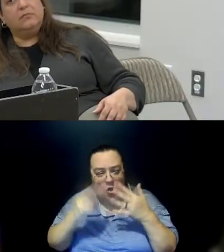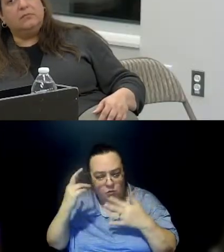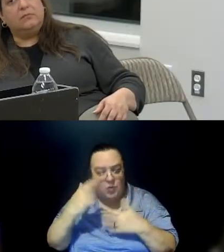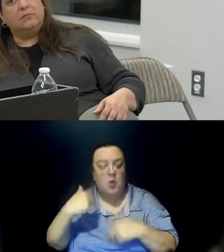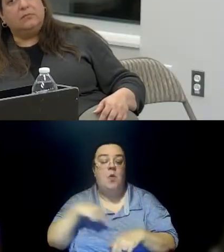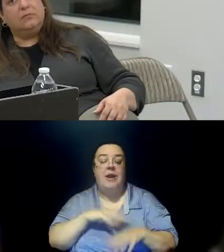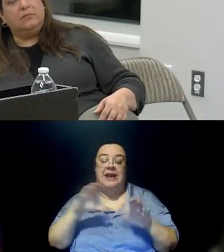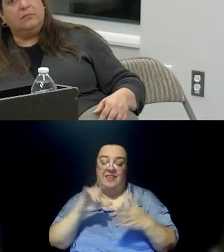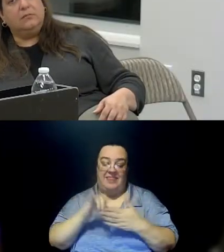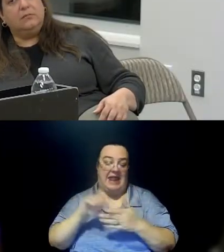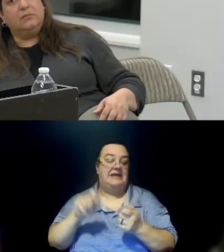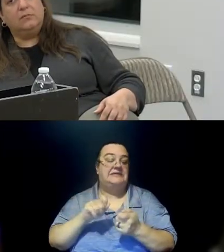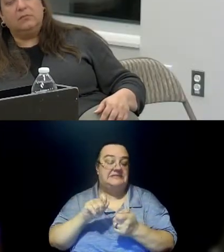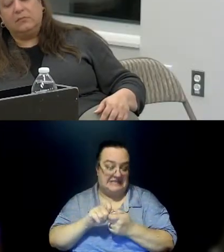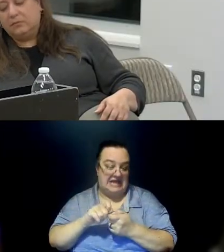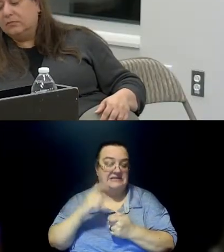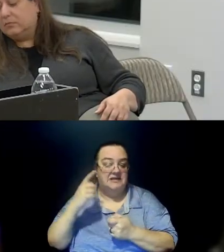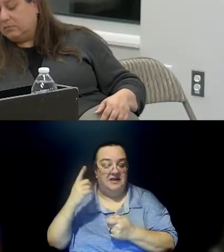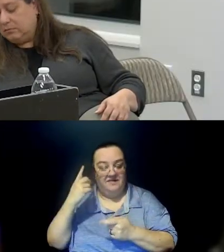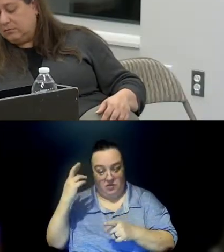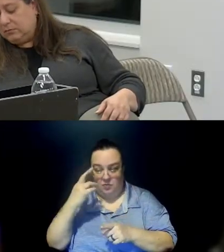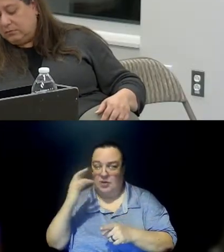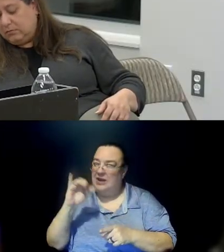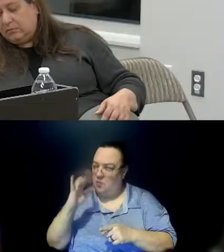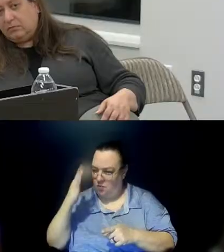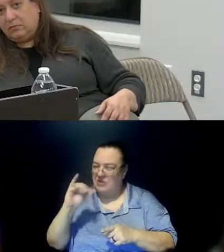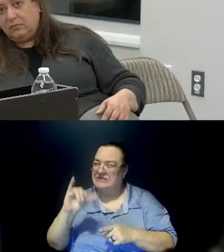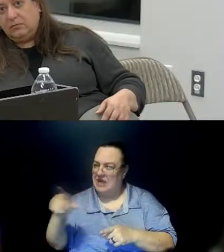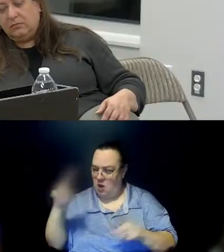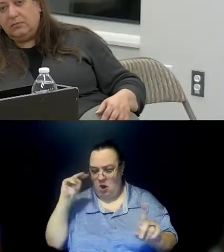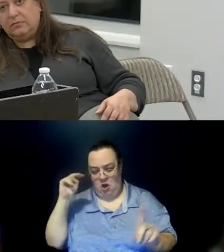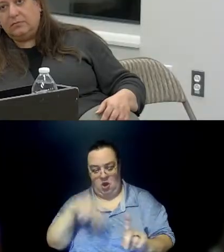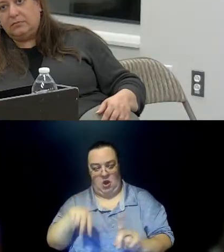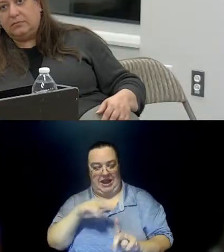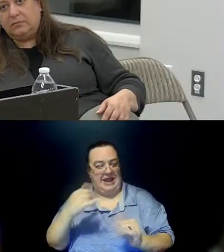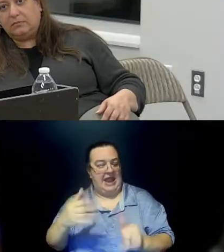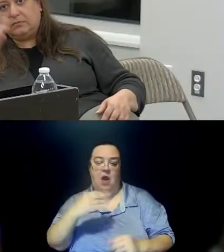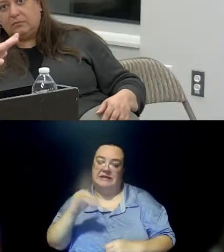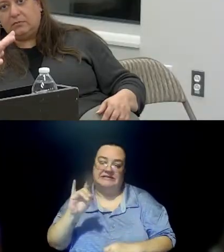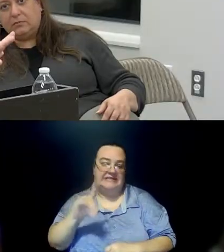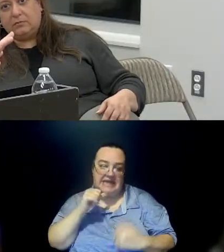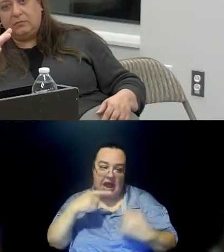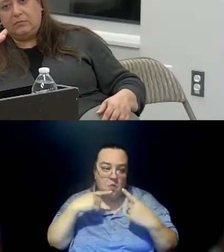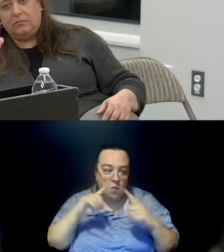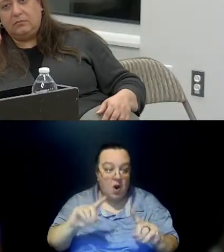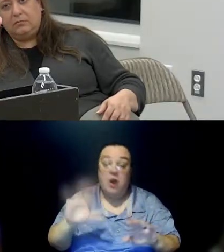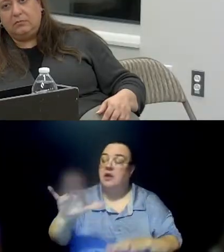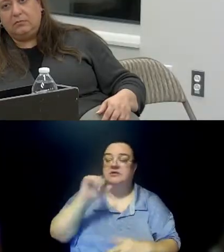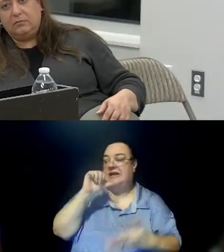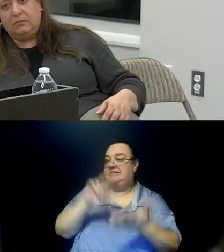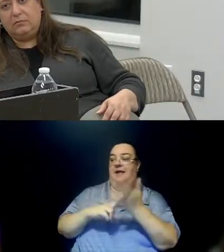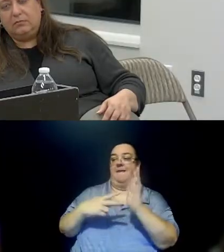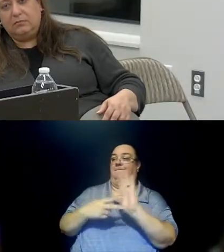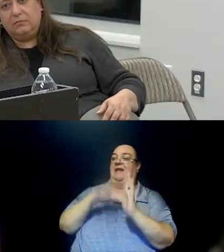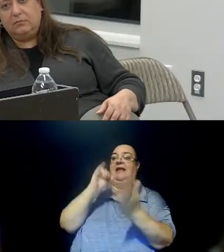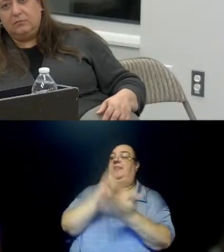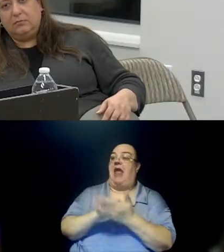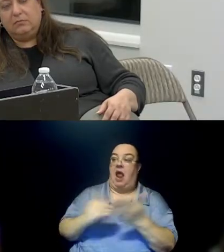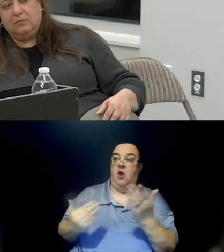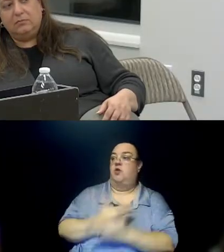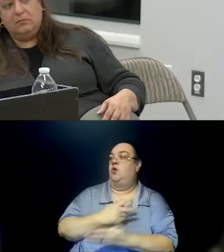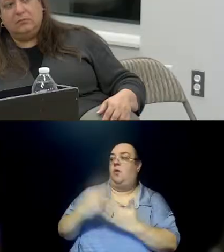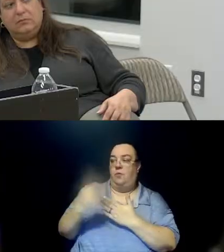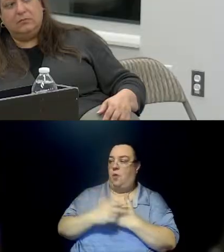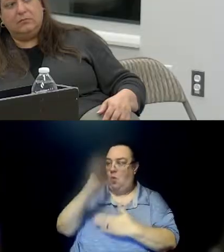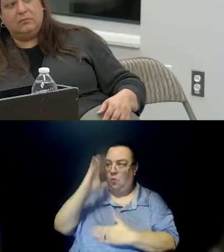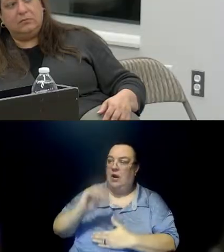precisely why you're looking at it now, and it didn't work. That doesn't mean a new program wouldn't, but